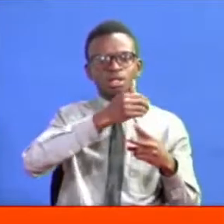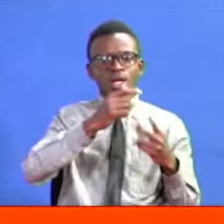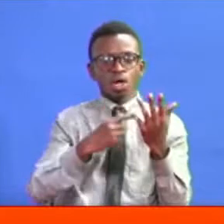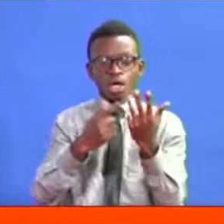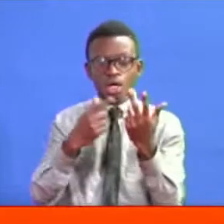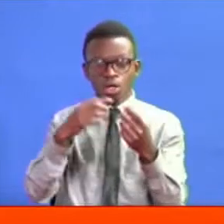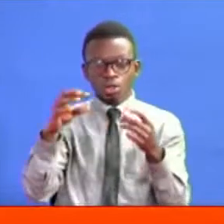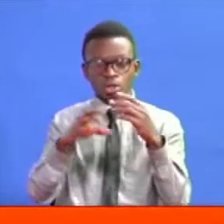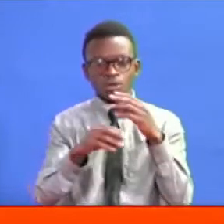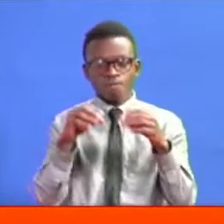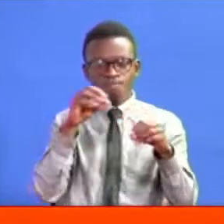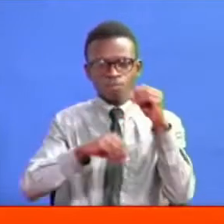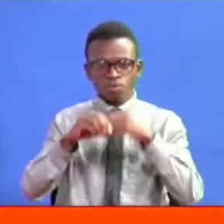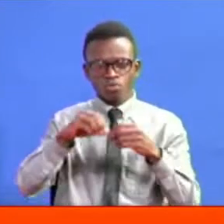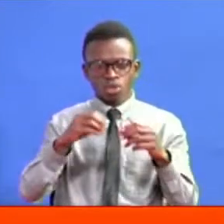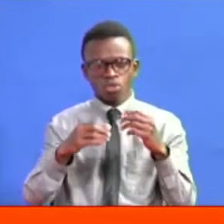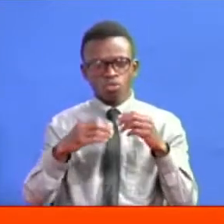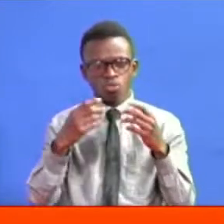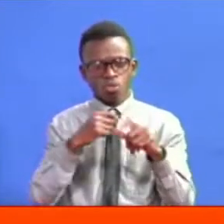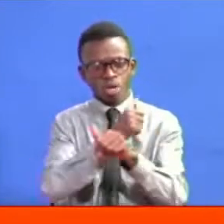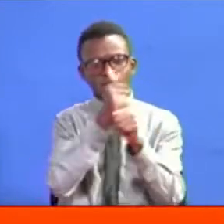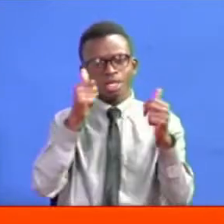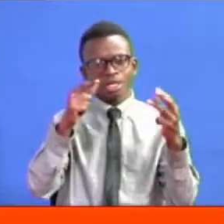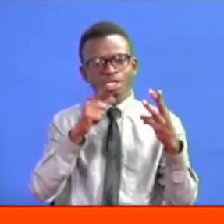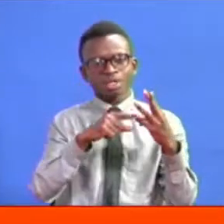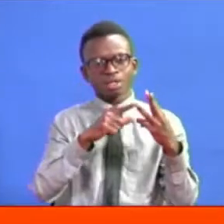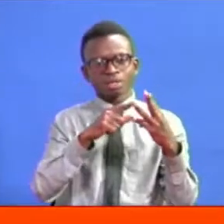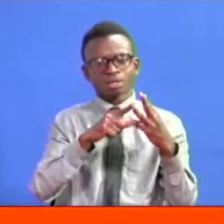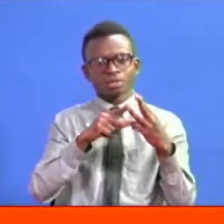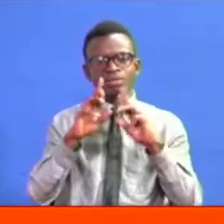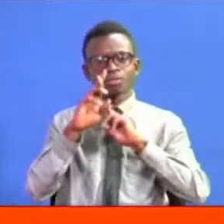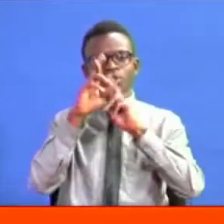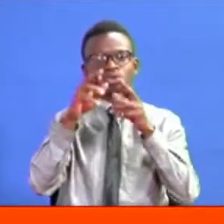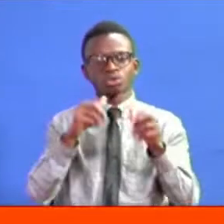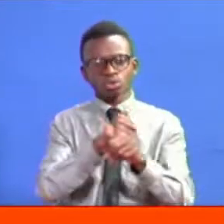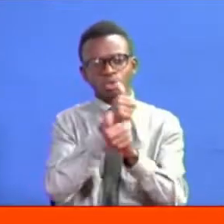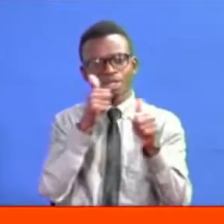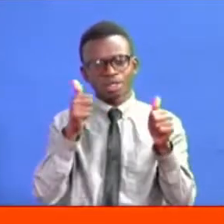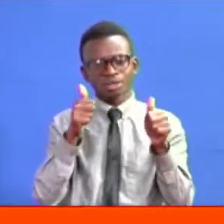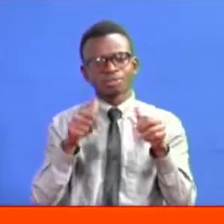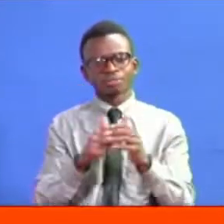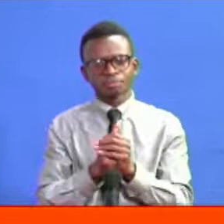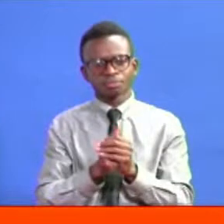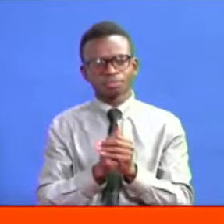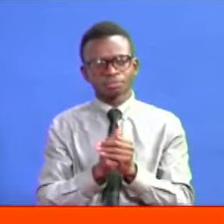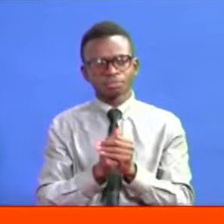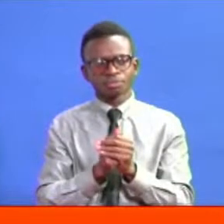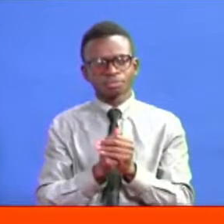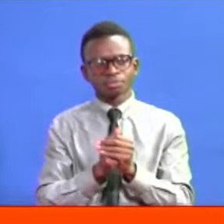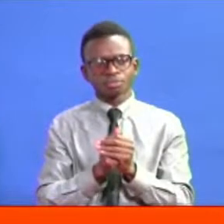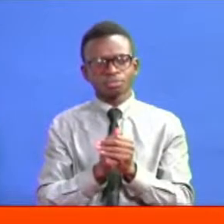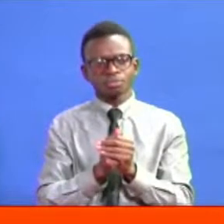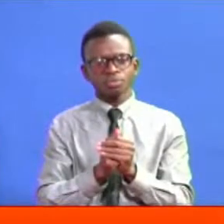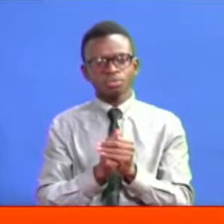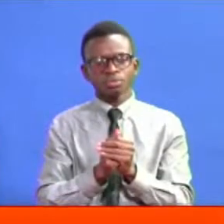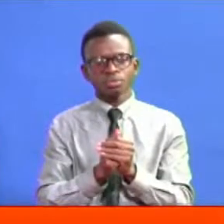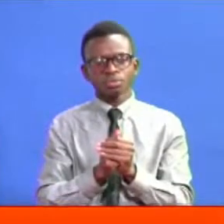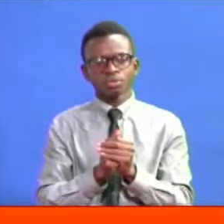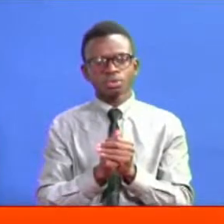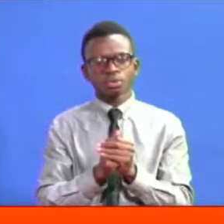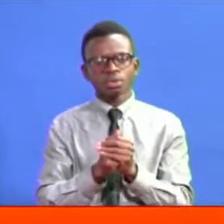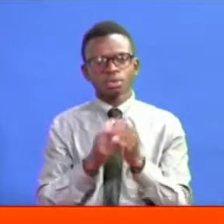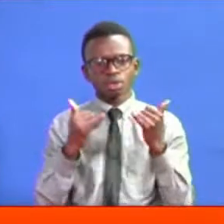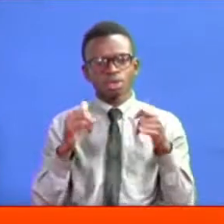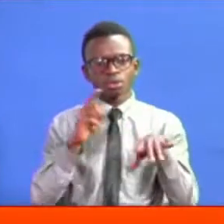done in an honest way, reporting true results, and clearing candidates for run for the office. So